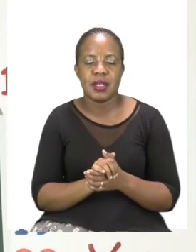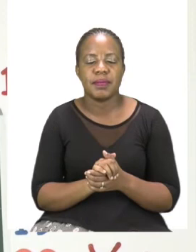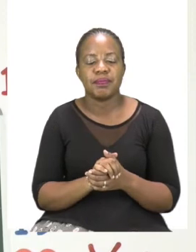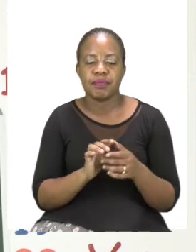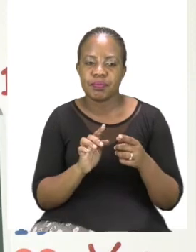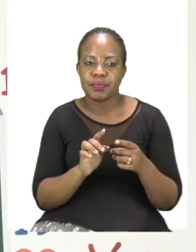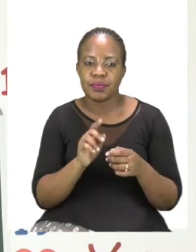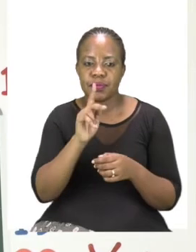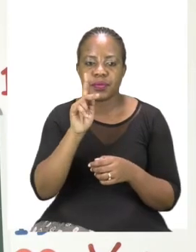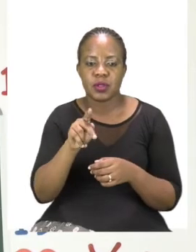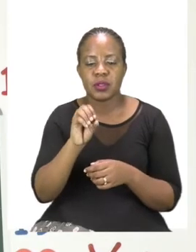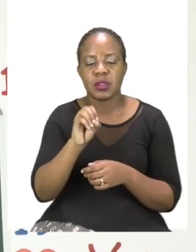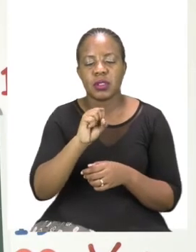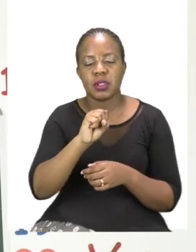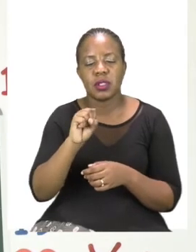my,